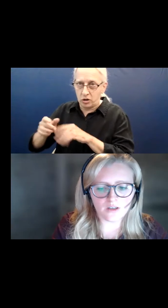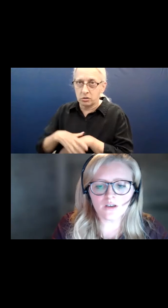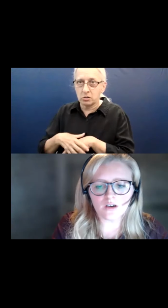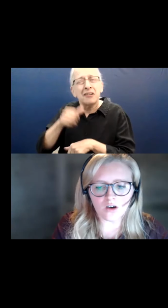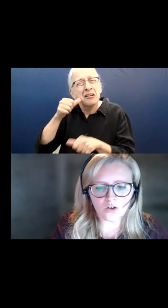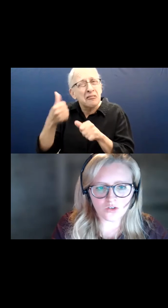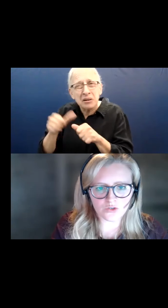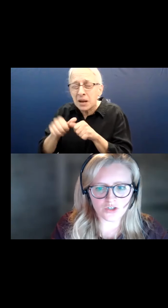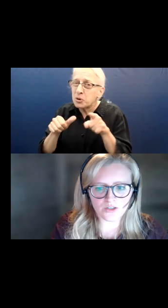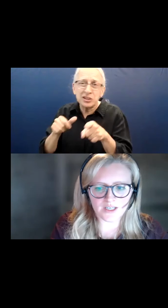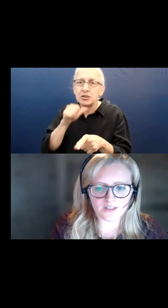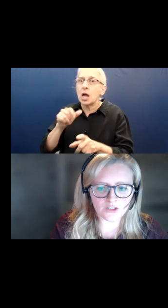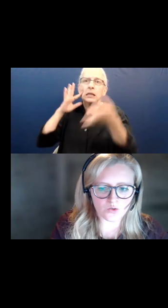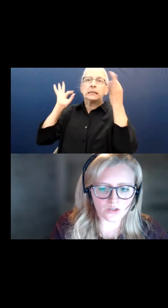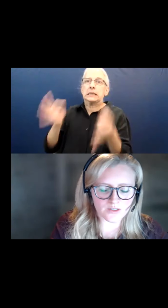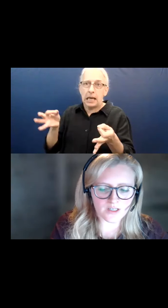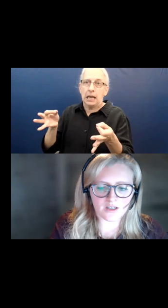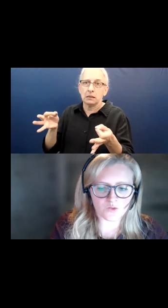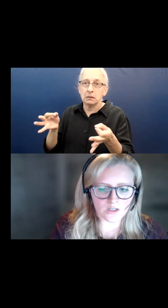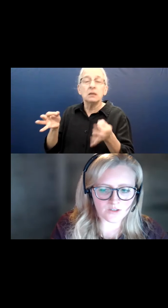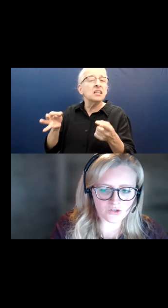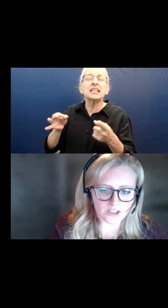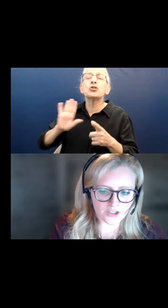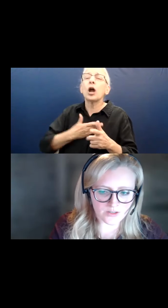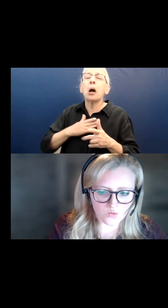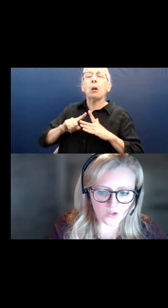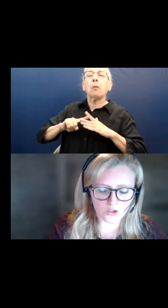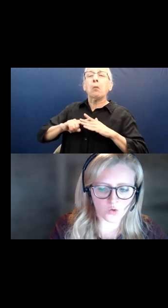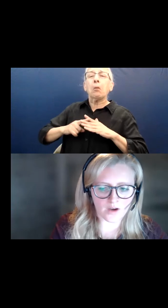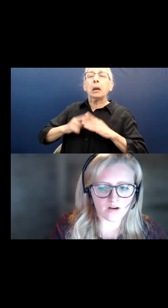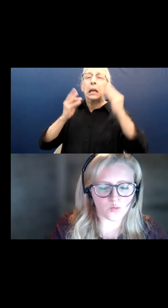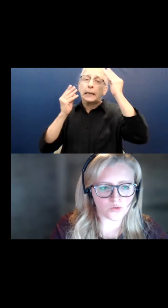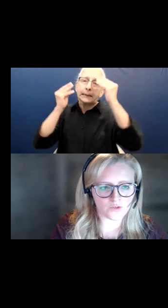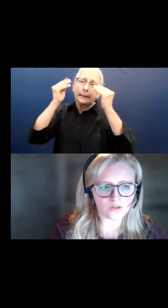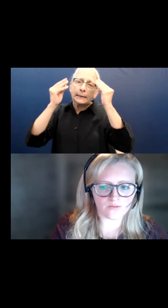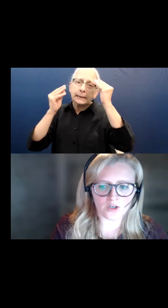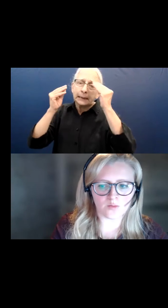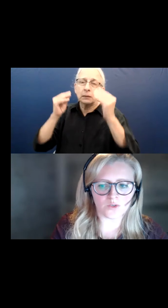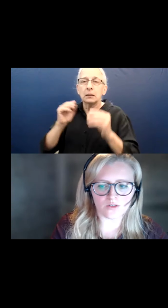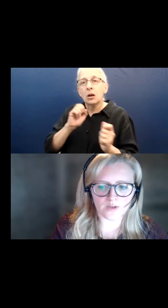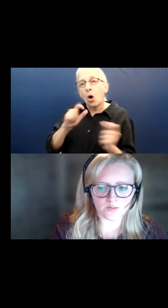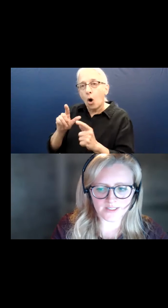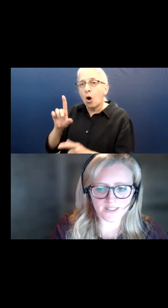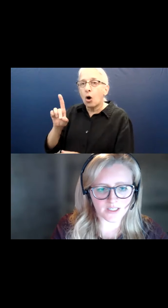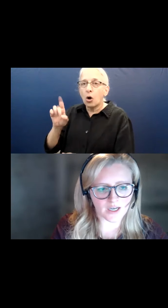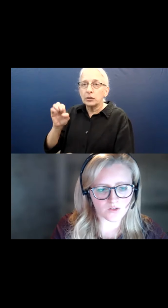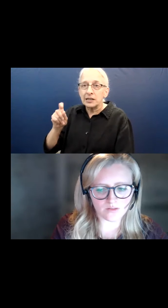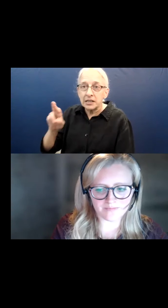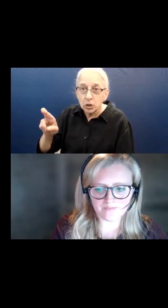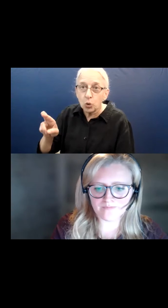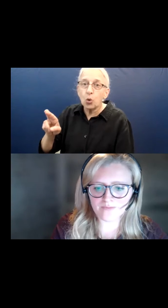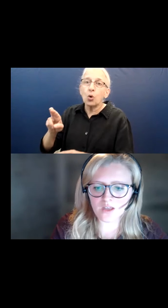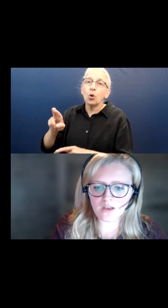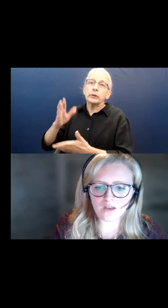preliminary. All closures and detours, as well as durations, will require approval from the Redmond City